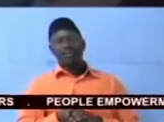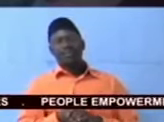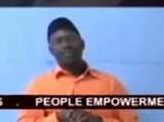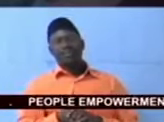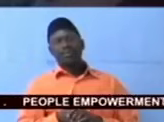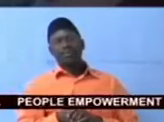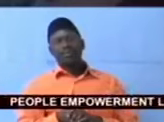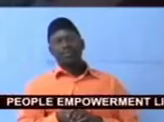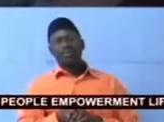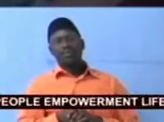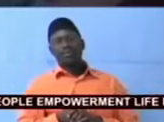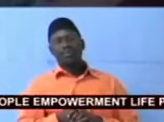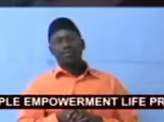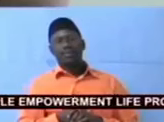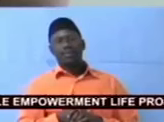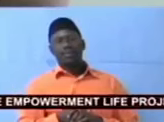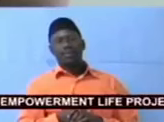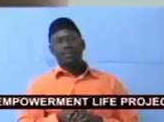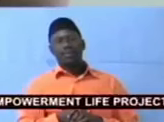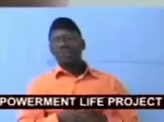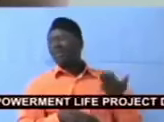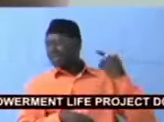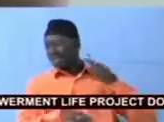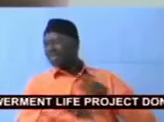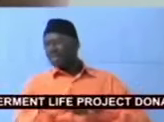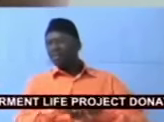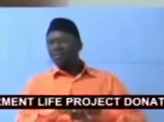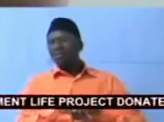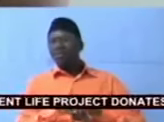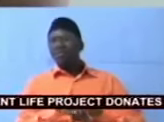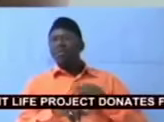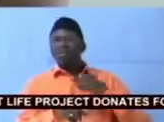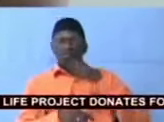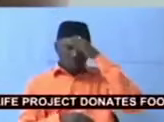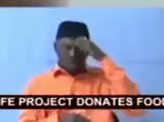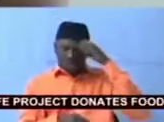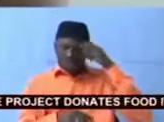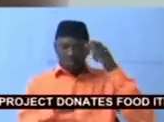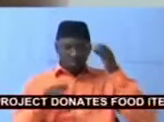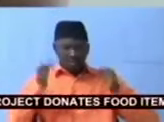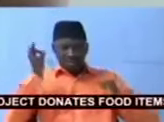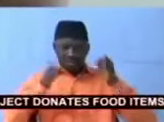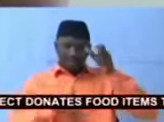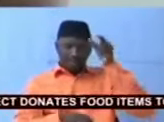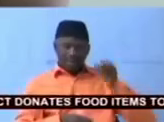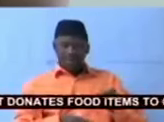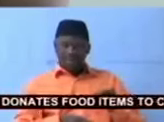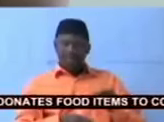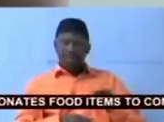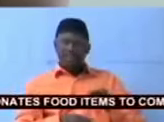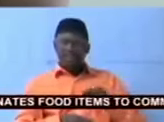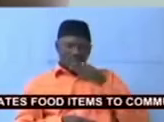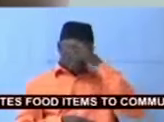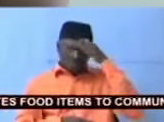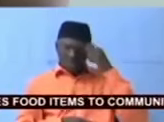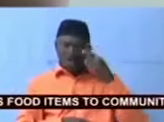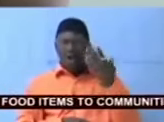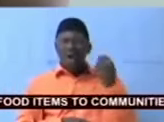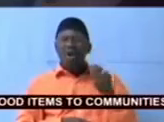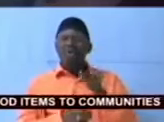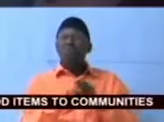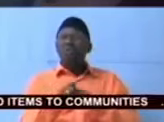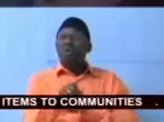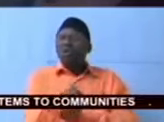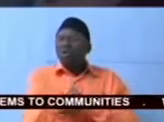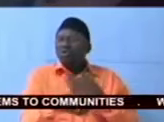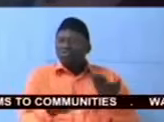at this time, how long had you been a magistrate? Jamono jojo nak yow fekka na ñaata at nga nek magistrate. Just a couple of